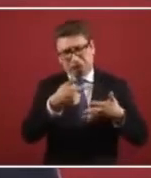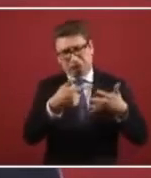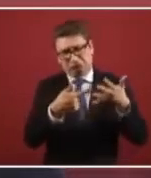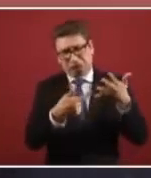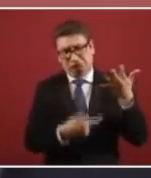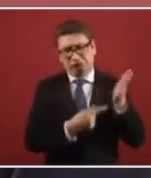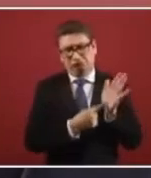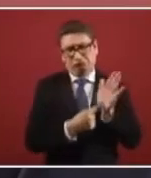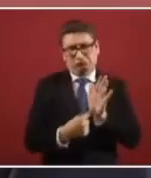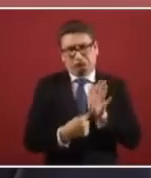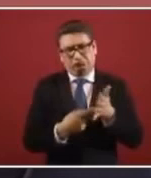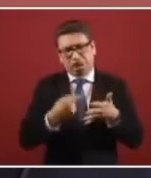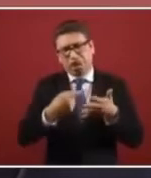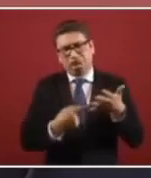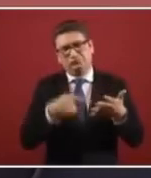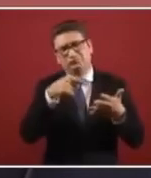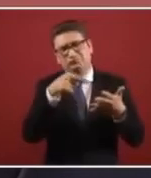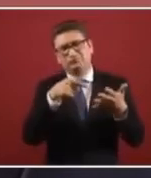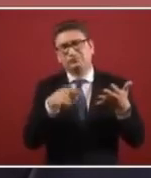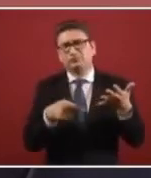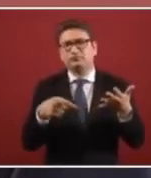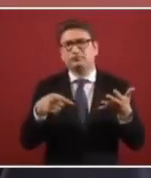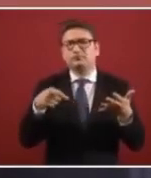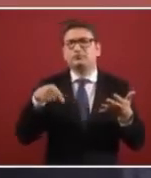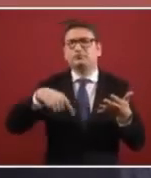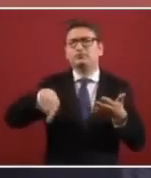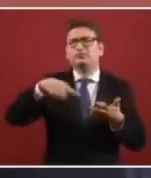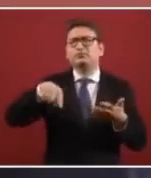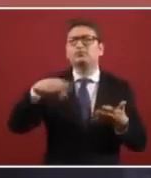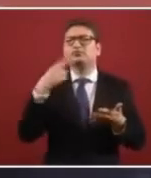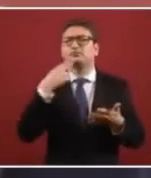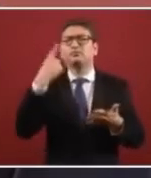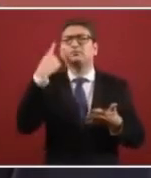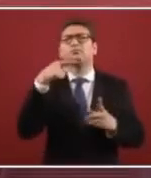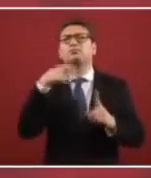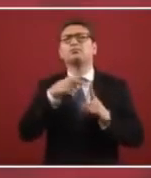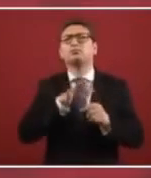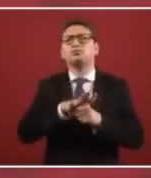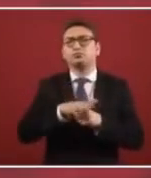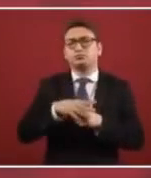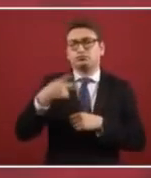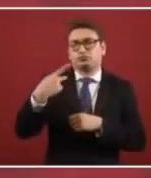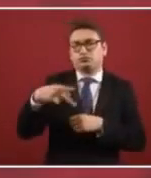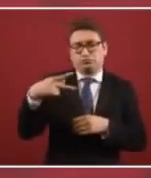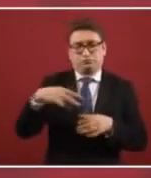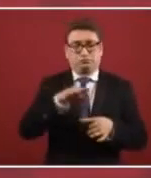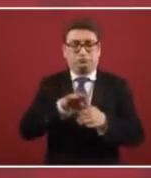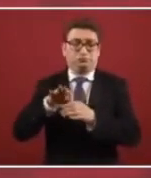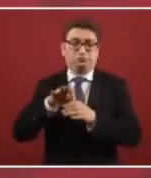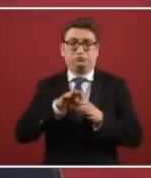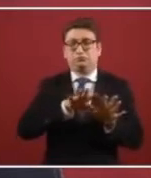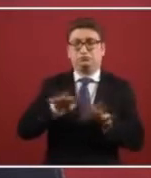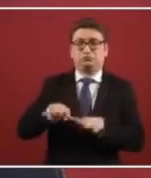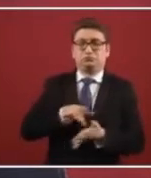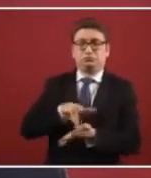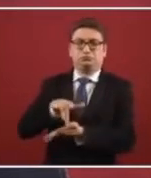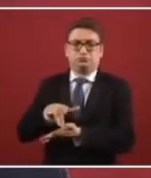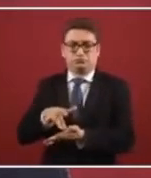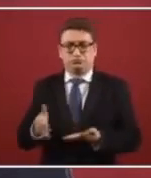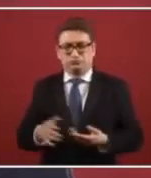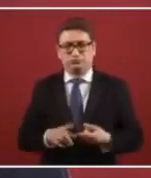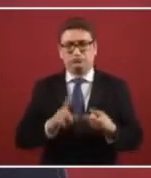list them for users that they utilize them with the purpose of electoral uses solidarity